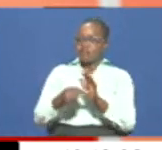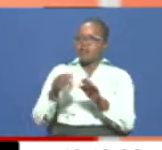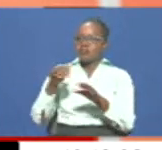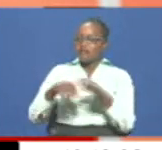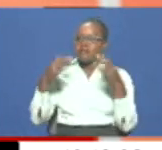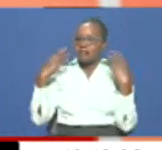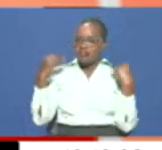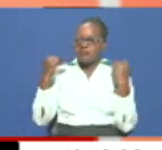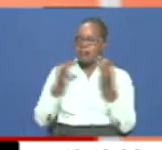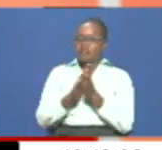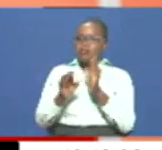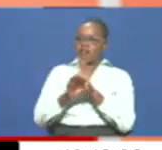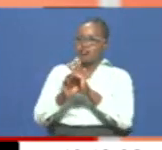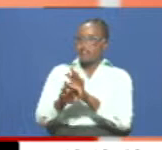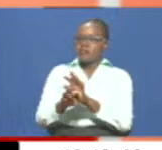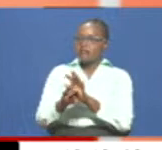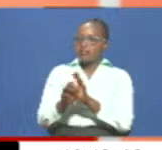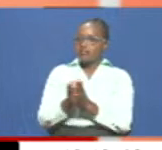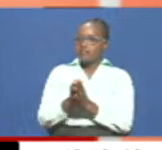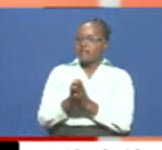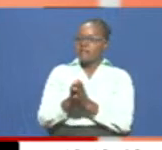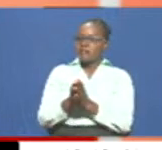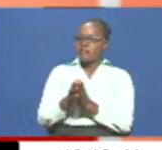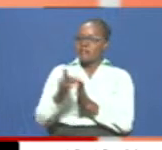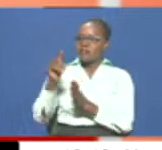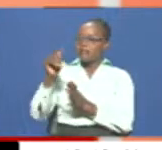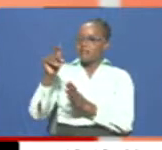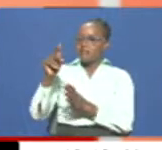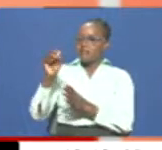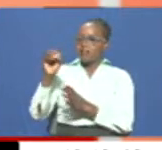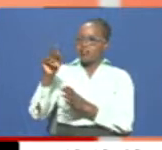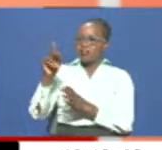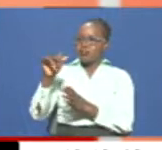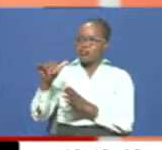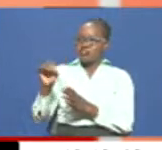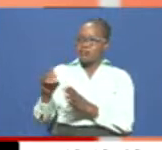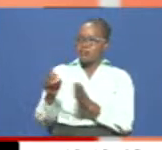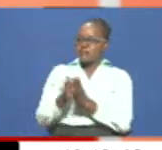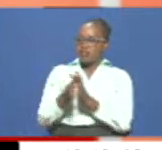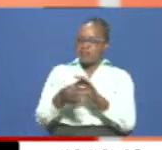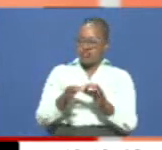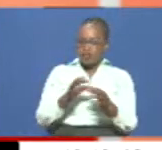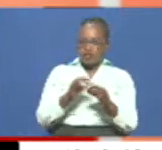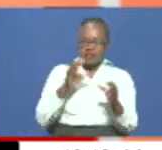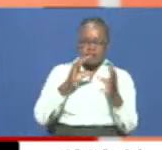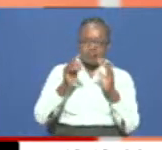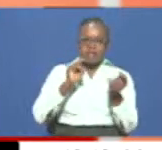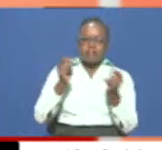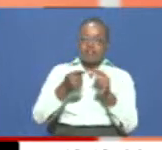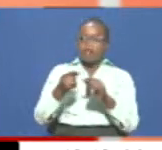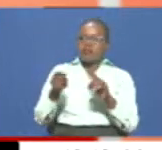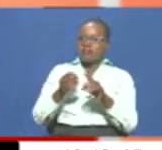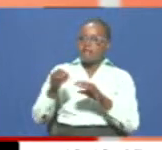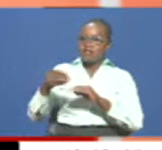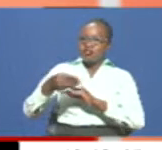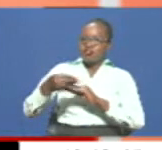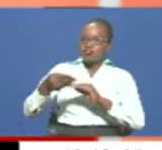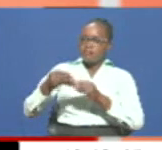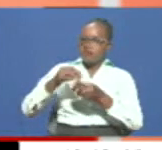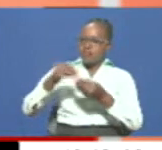example of the recent held Tokyo Olympics. You can see the conversation changed from tickets, from